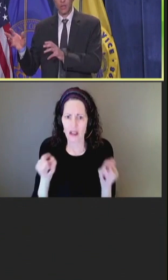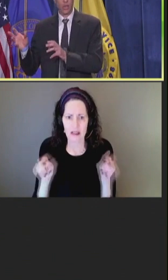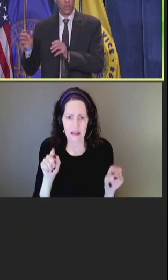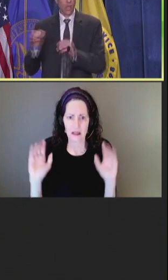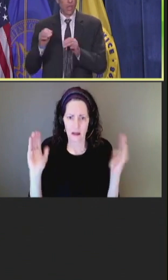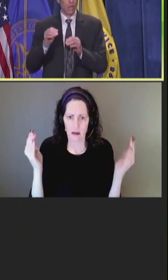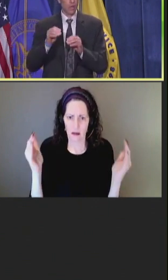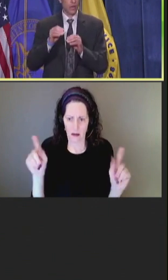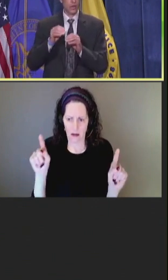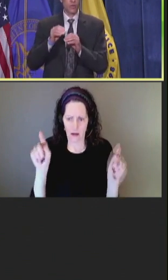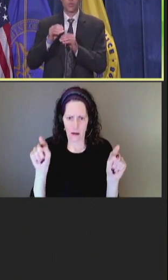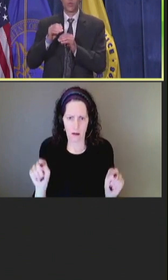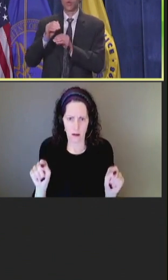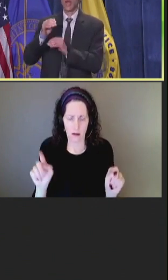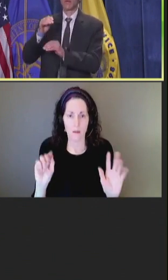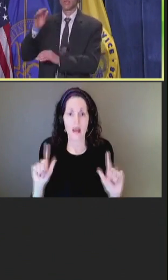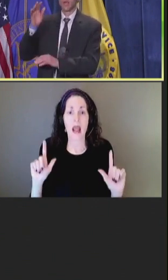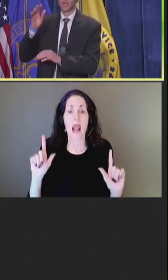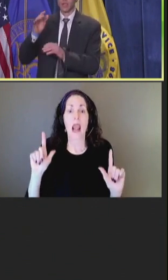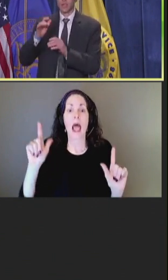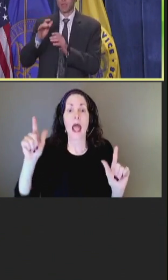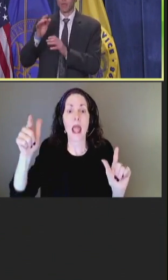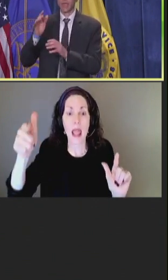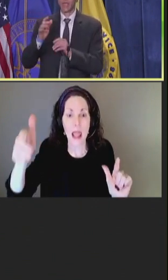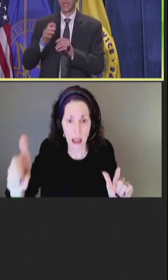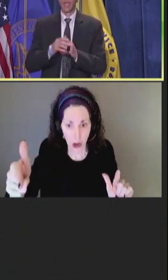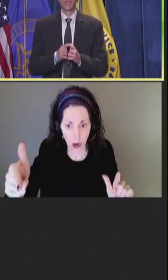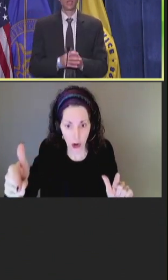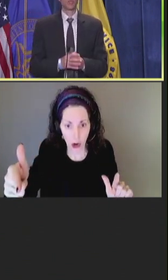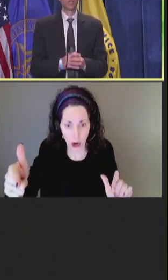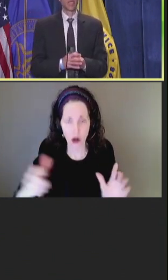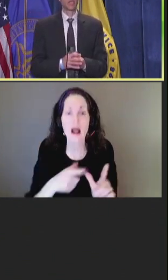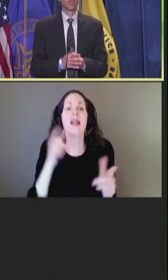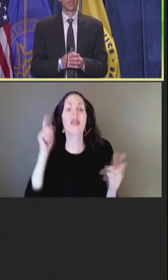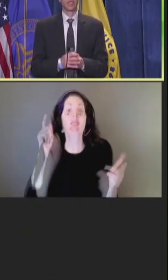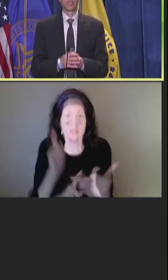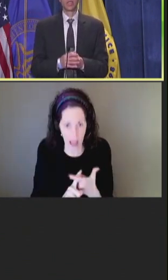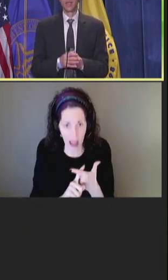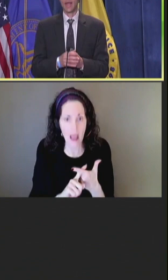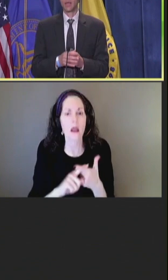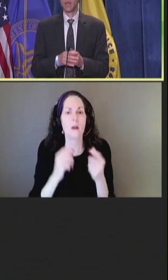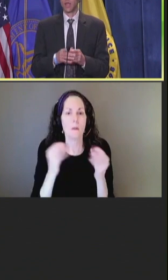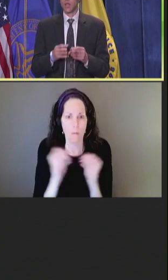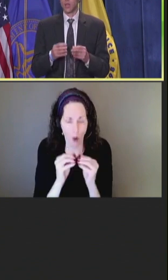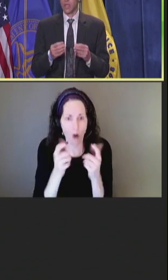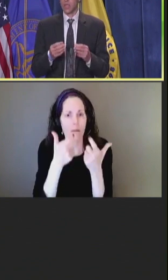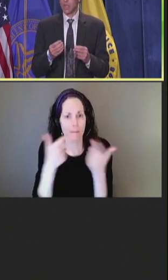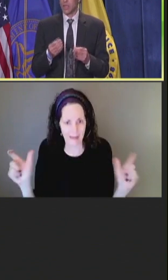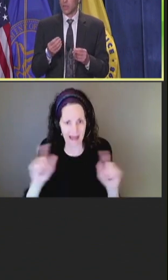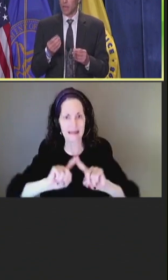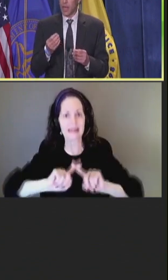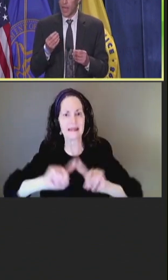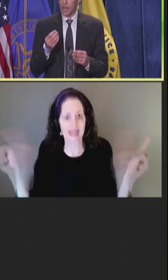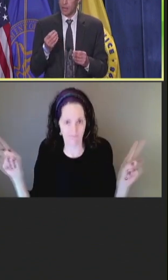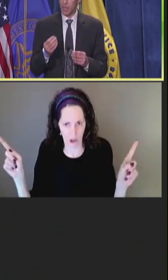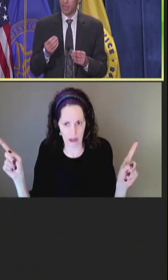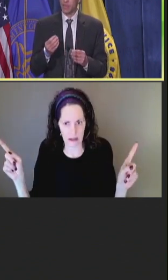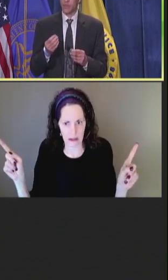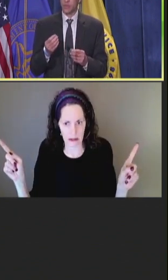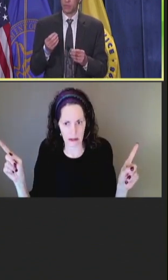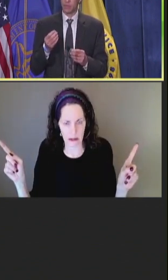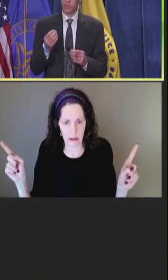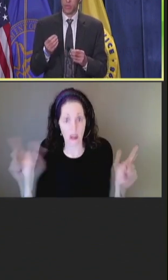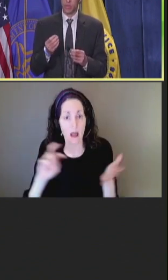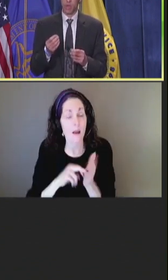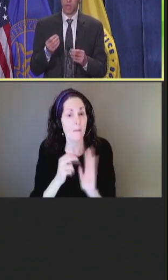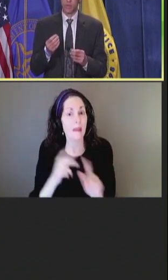later, those graphs start to separate. And so the implication is that the added benefit that you